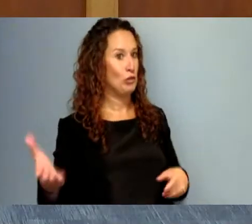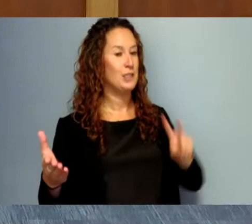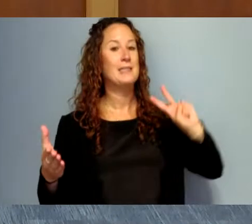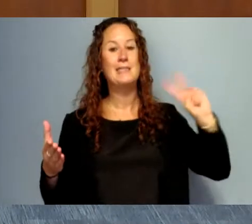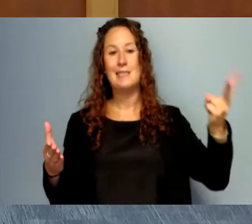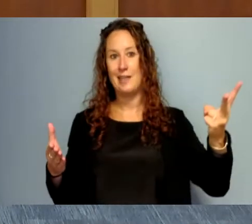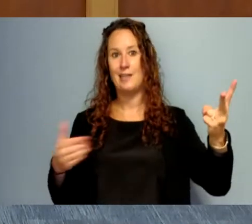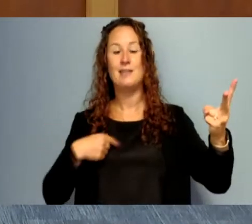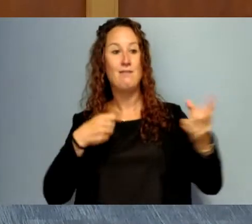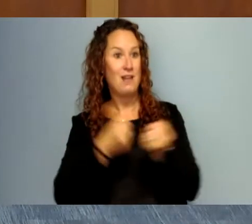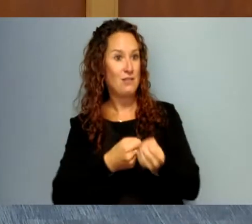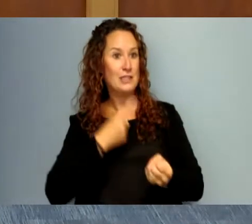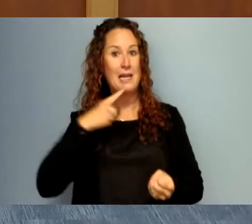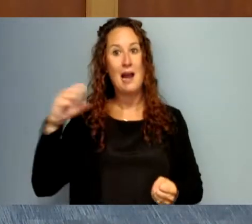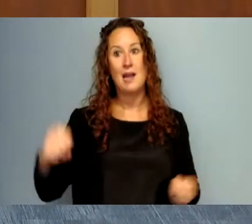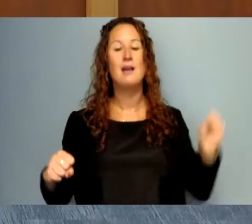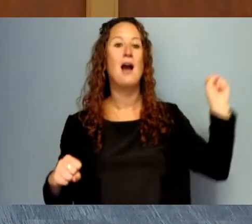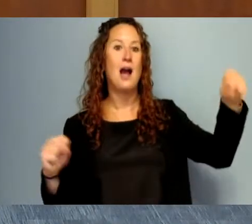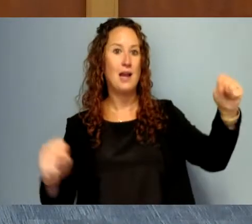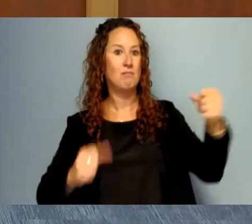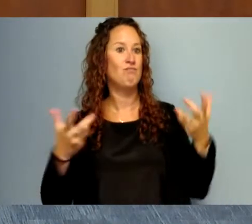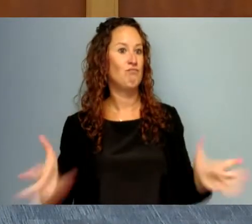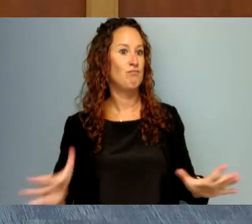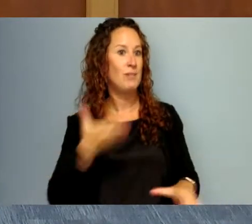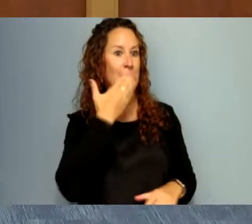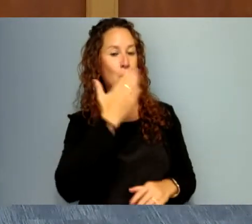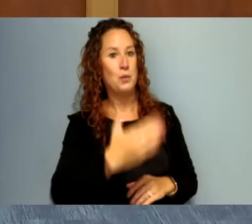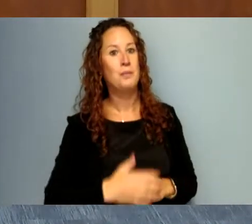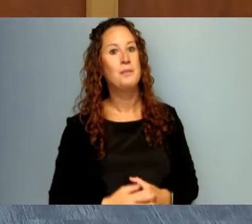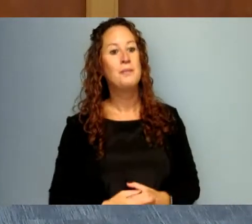Thank you. Okay, thank you.